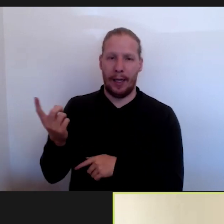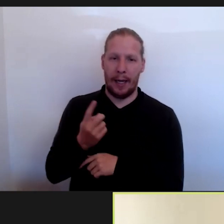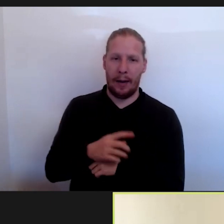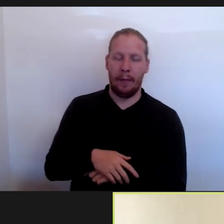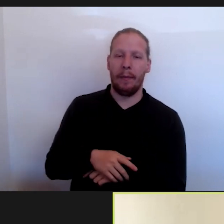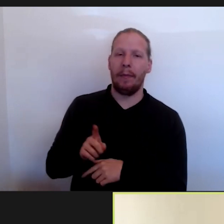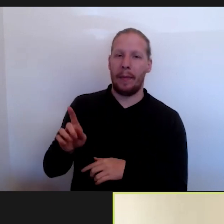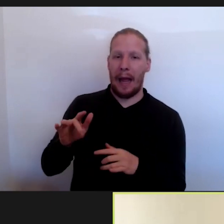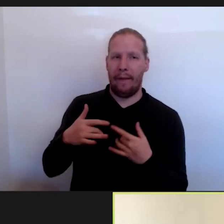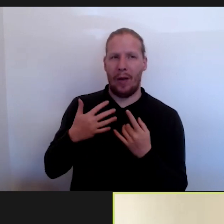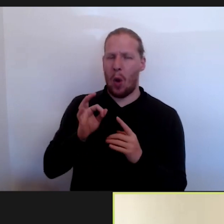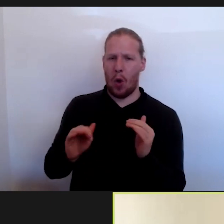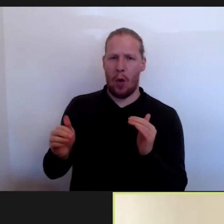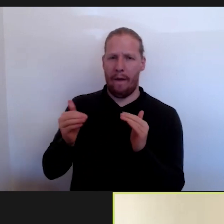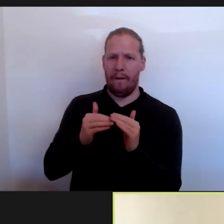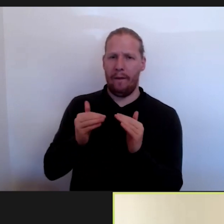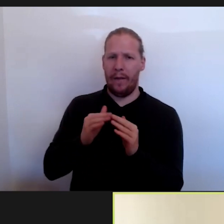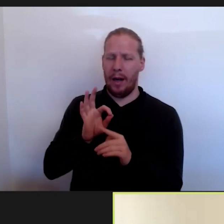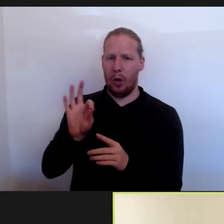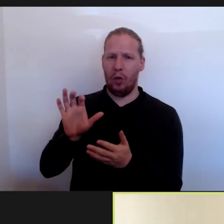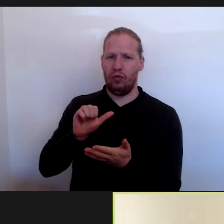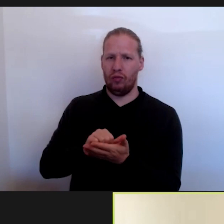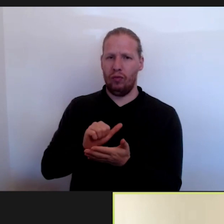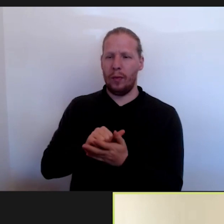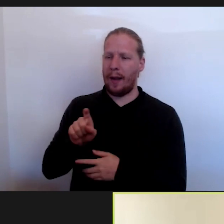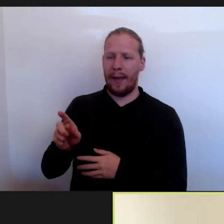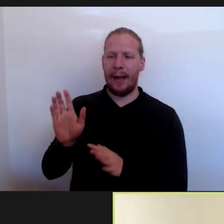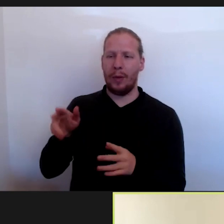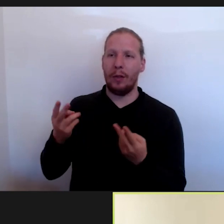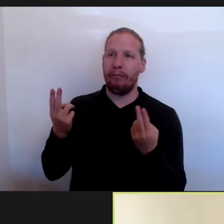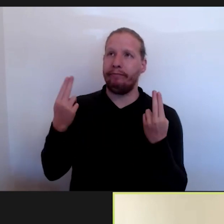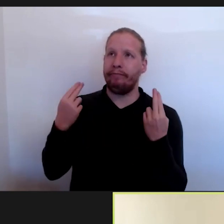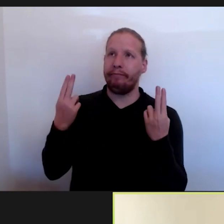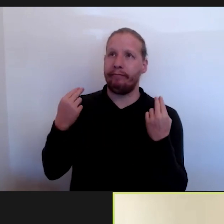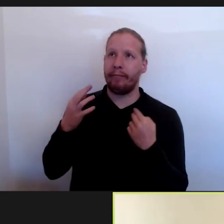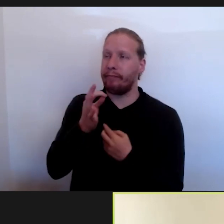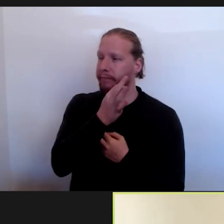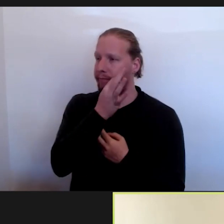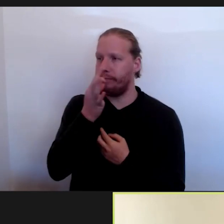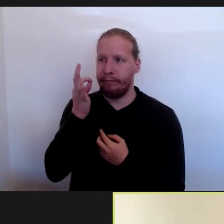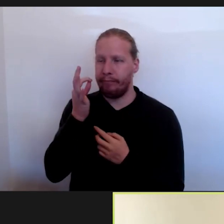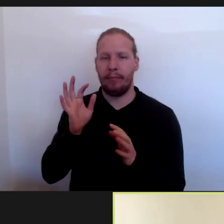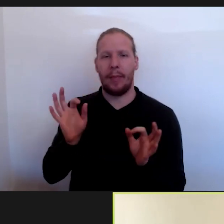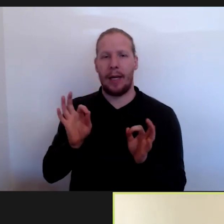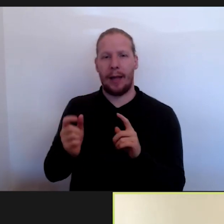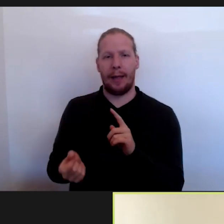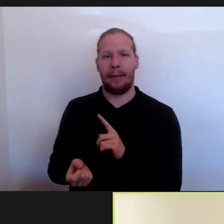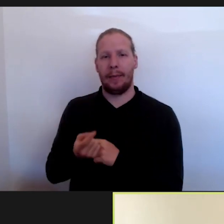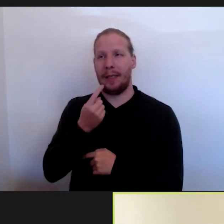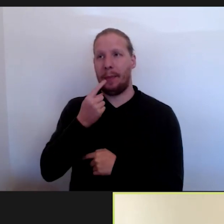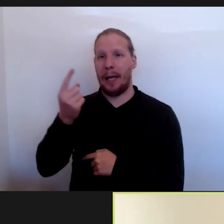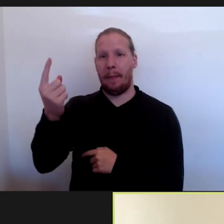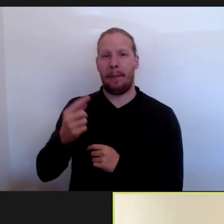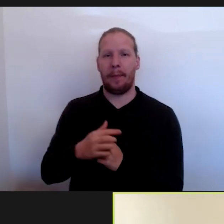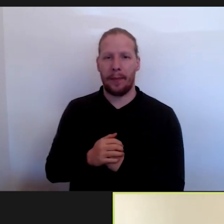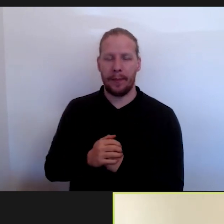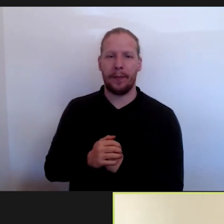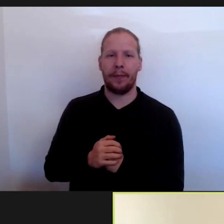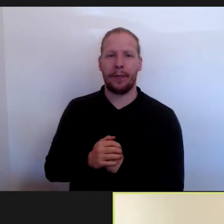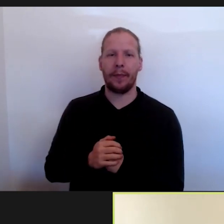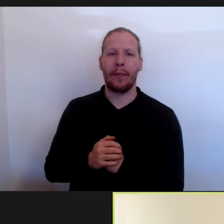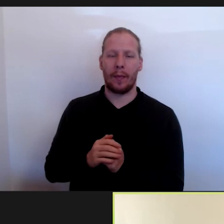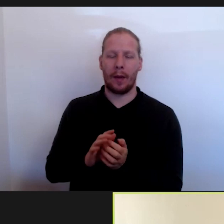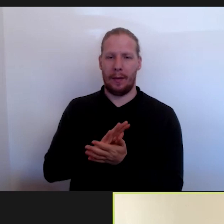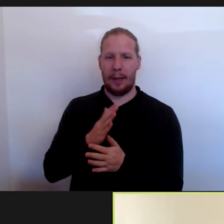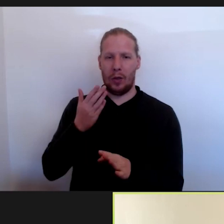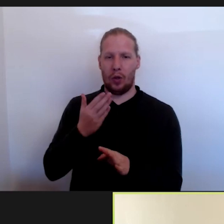right for them. The struggle to speak up, people cannot speak up, and it's just so angry in it. So it is the job of the